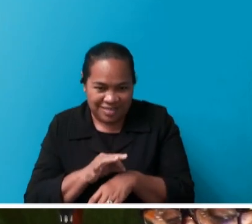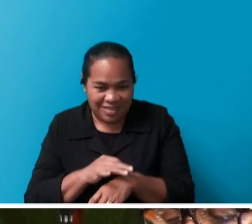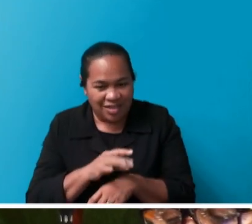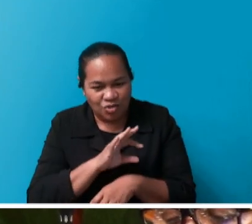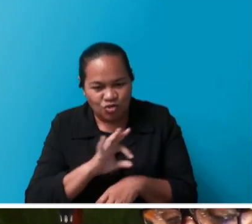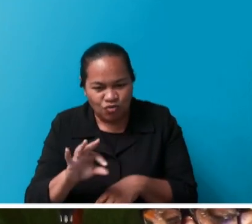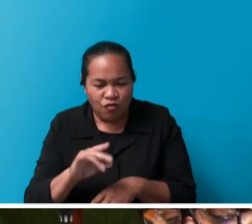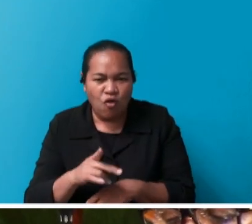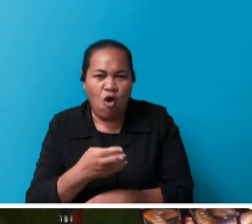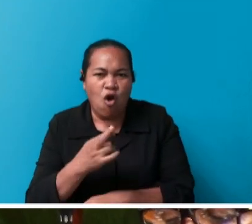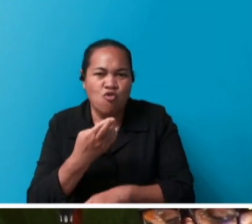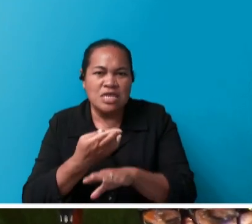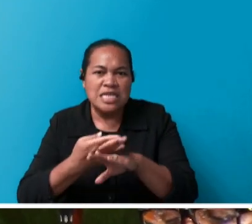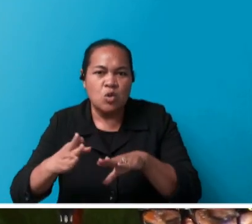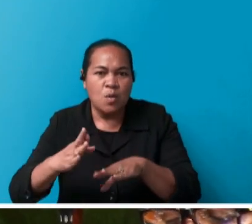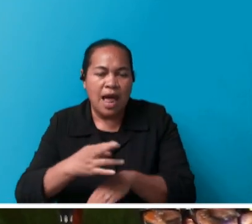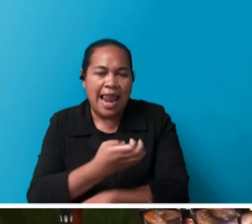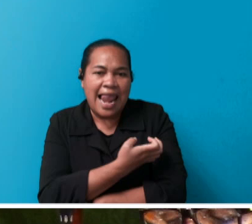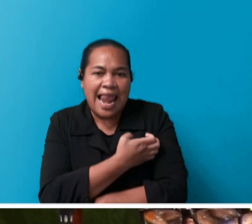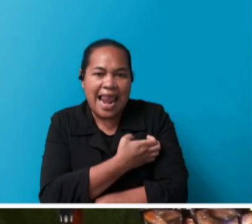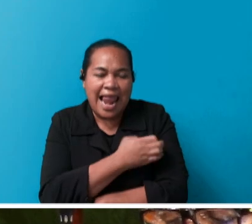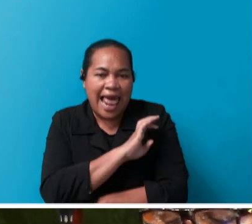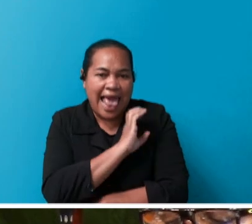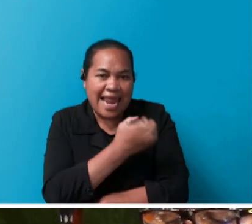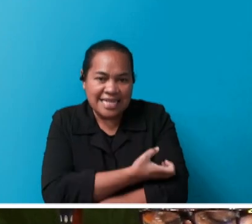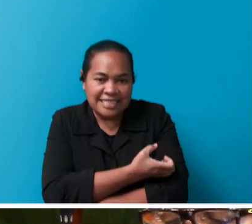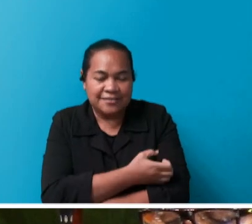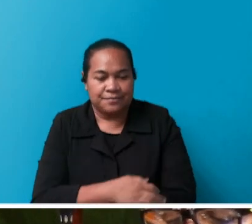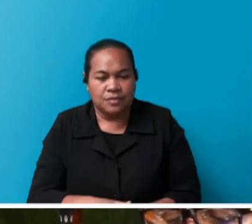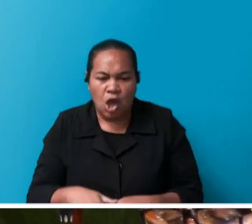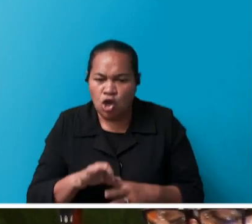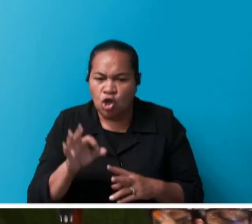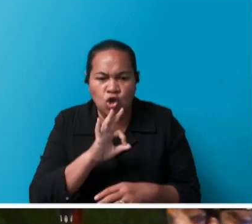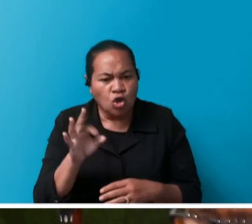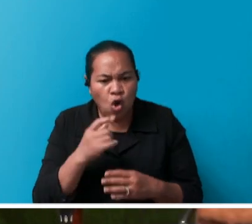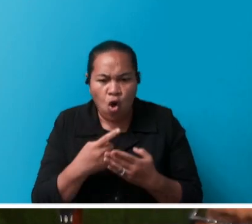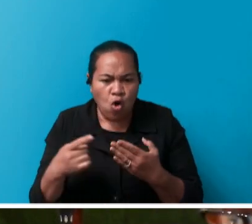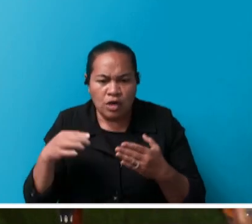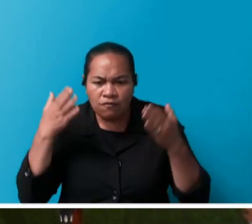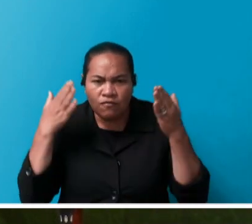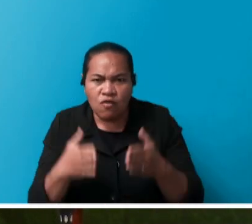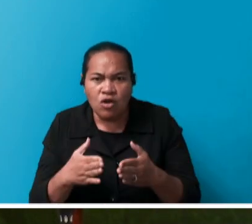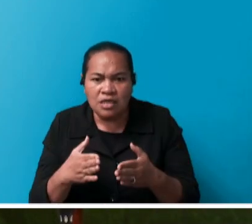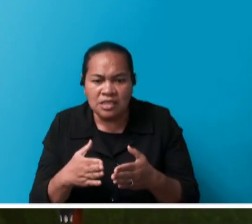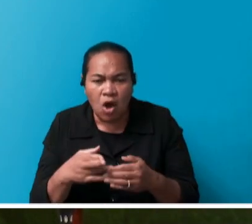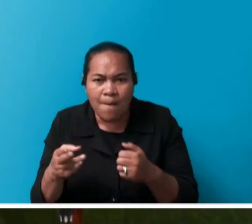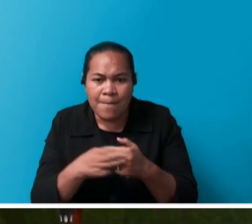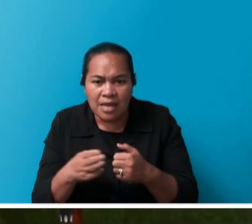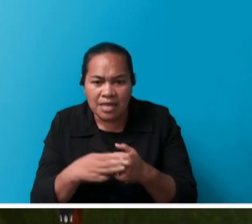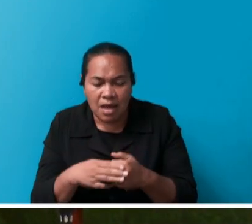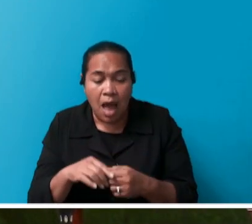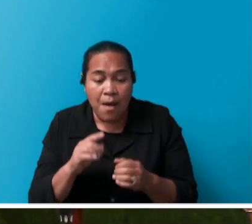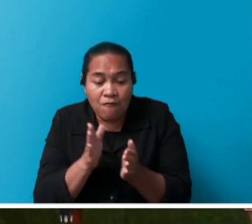renewable energy, Mr. Speaker said. The ministry is not only focused on maintenance work for smaller health center, they are